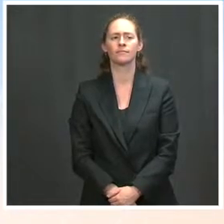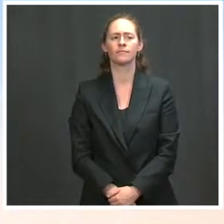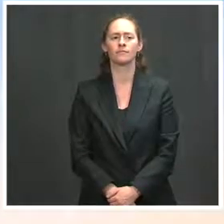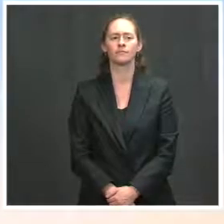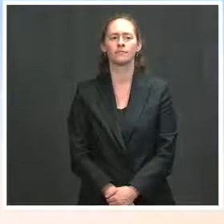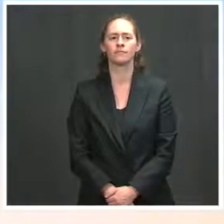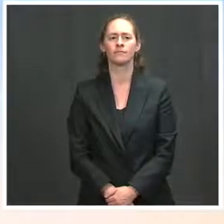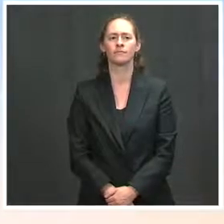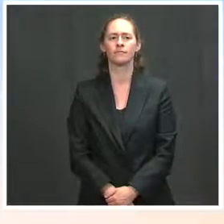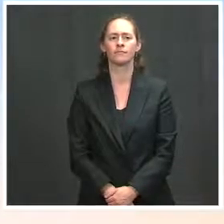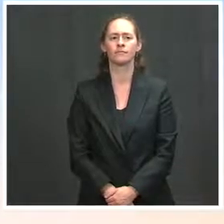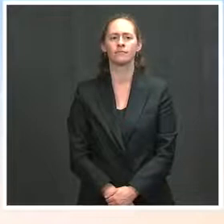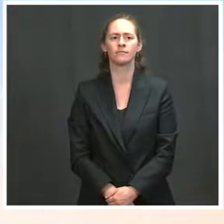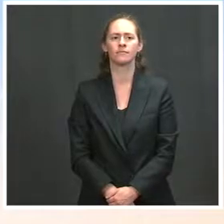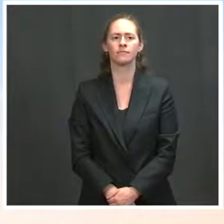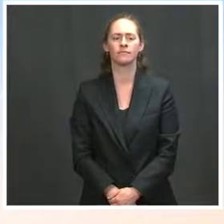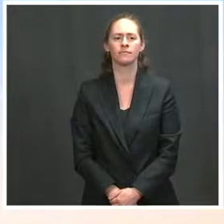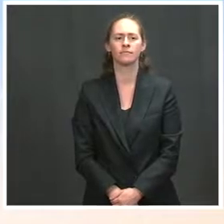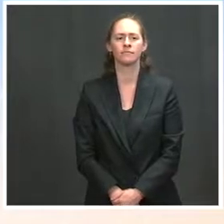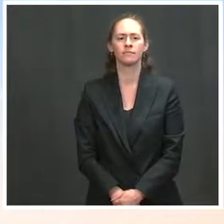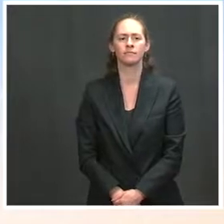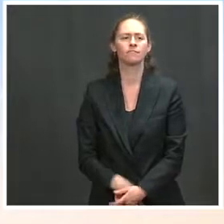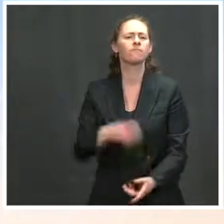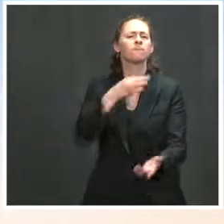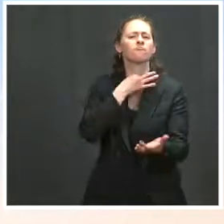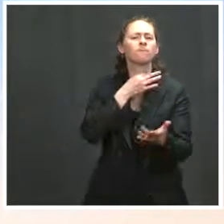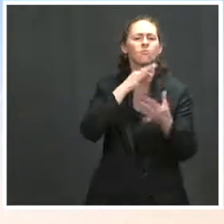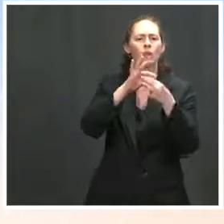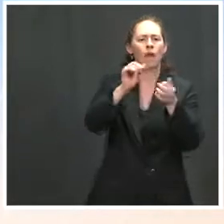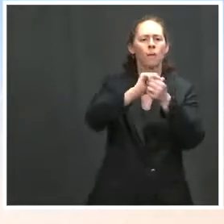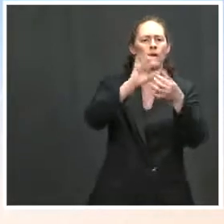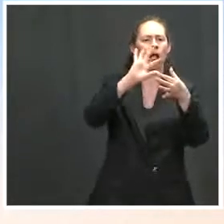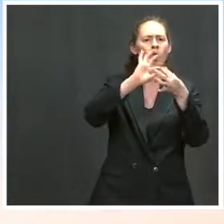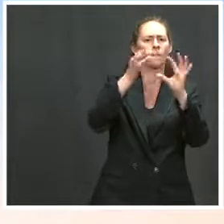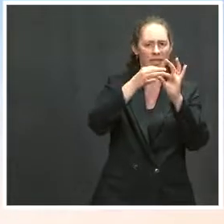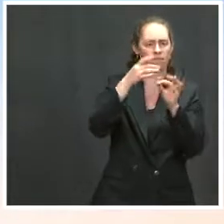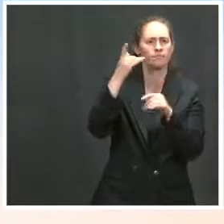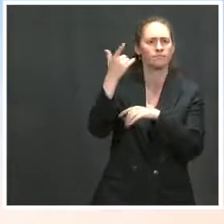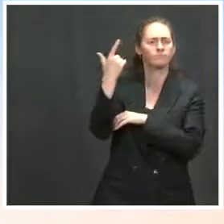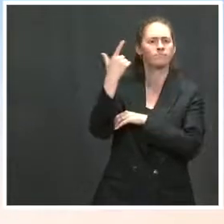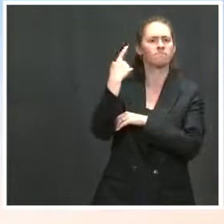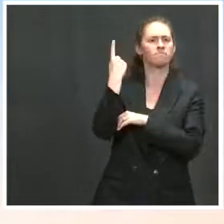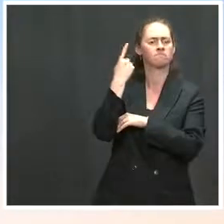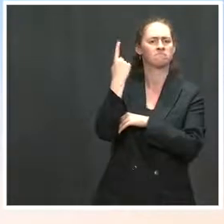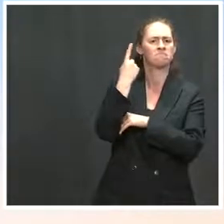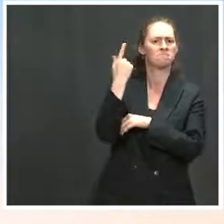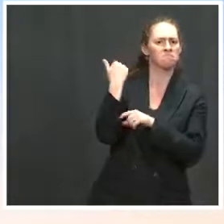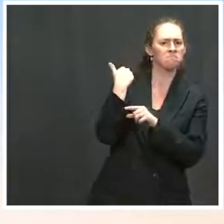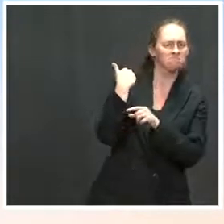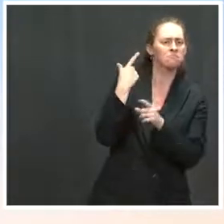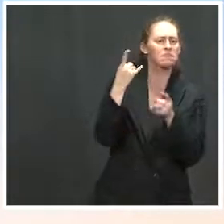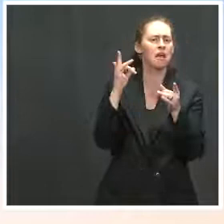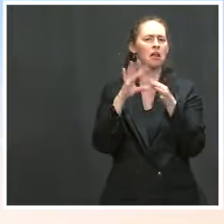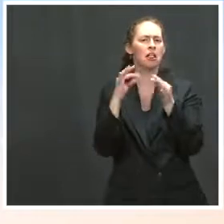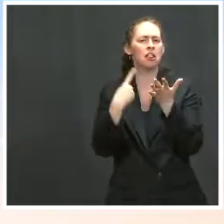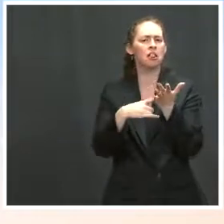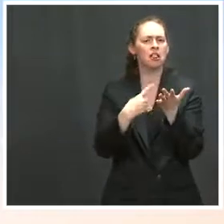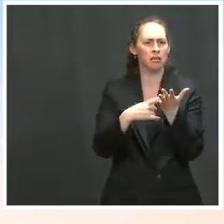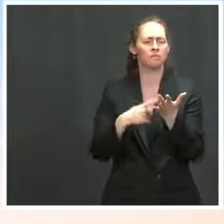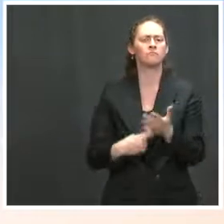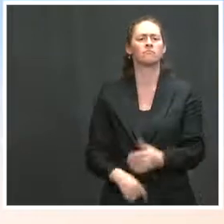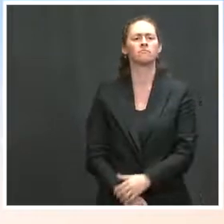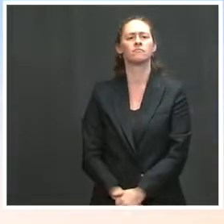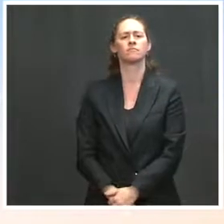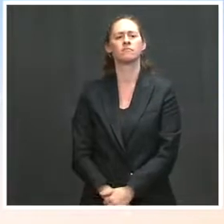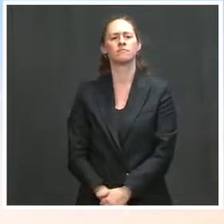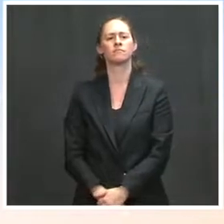or the day before. Today, a major Japanese newspaper put out an editorial calling for the cancellation of the Olympics,